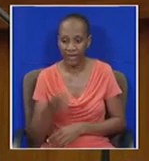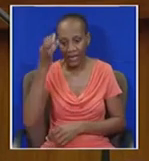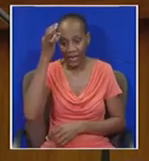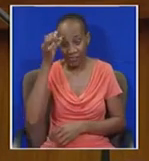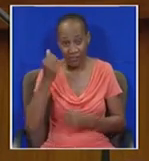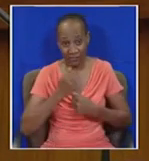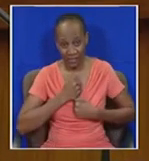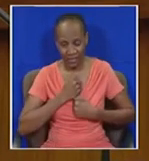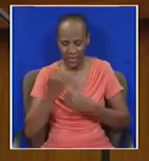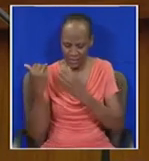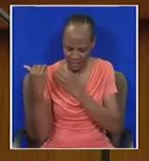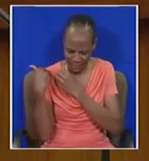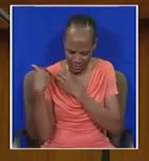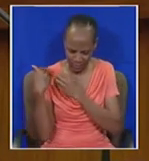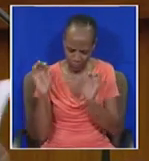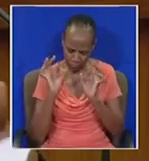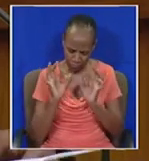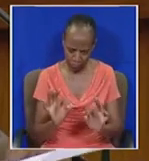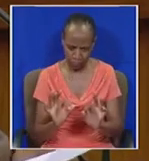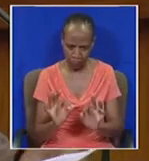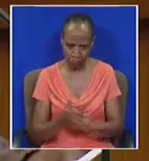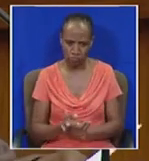government. We know